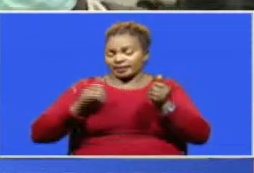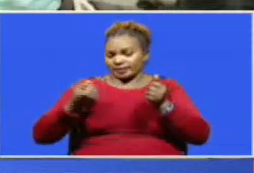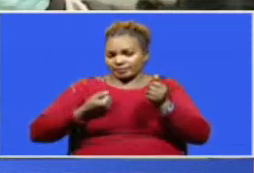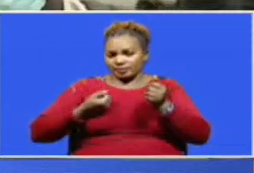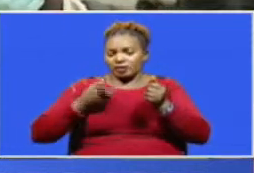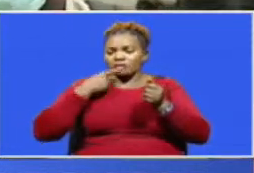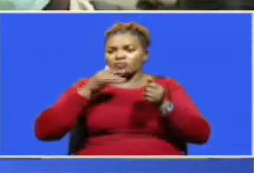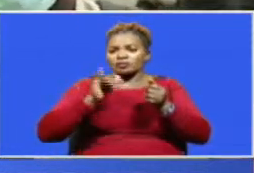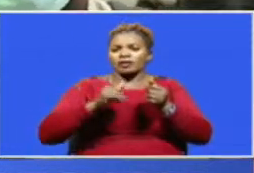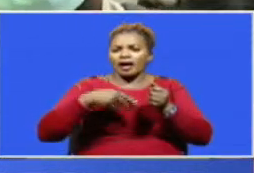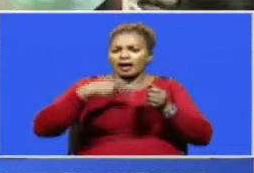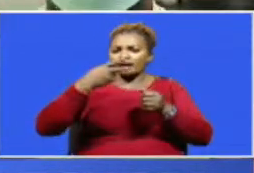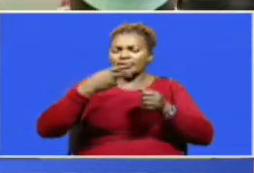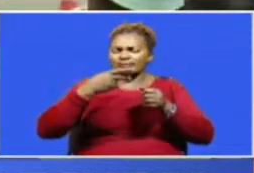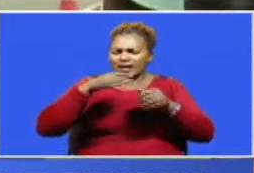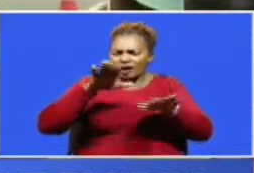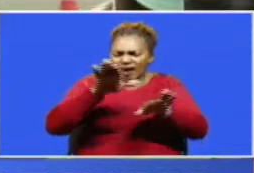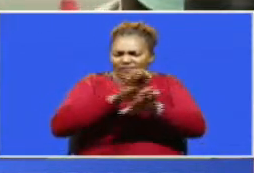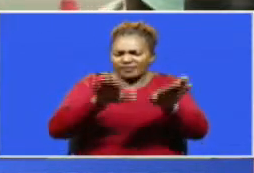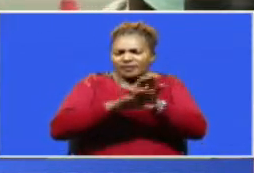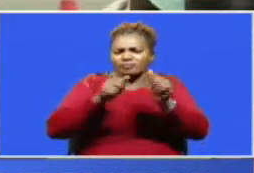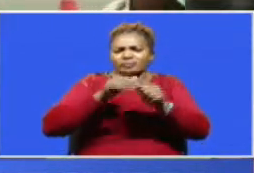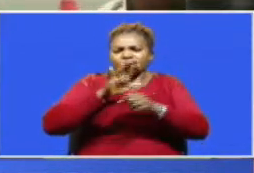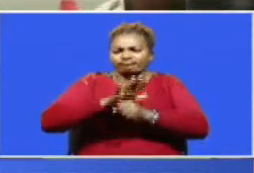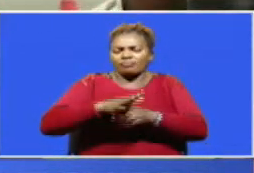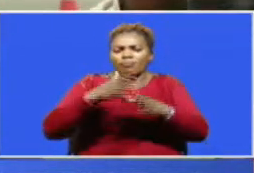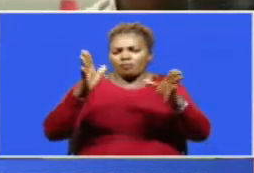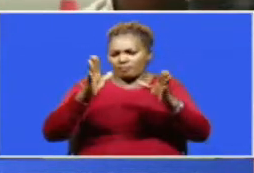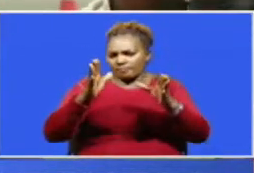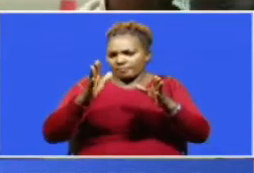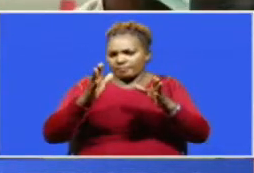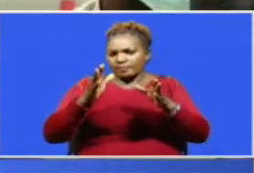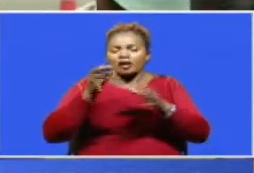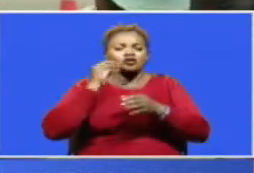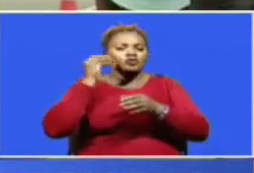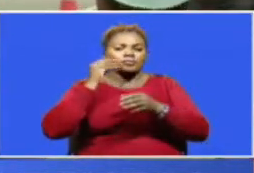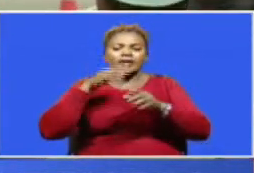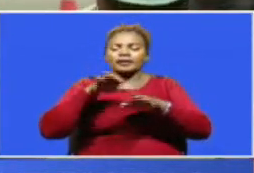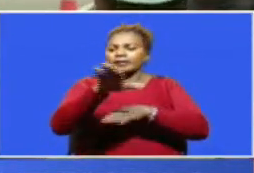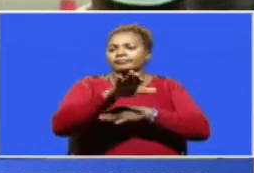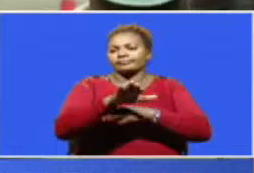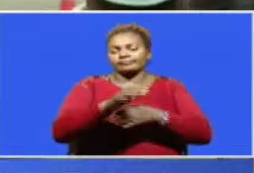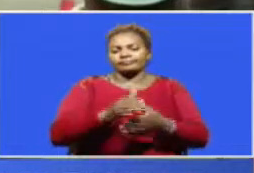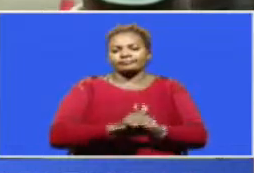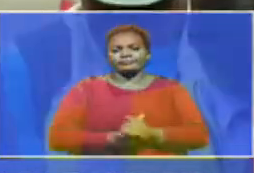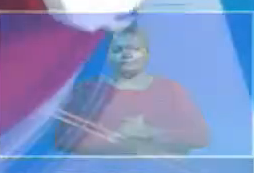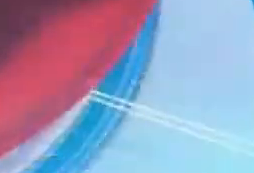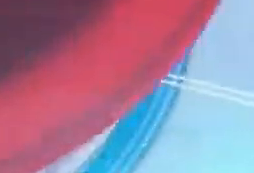who remain at the heart of everything that Canada does at home and abroad.